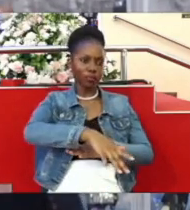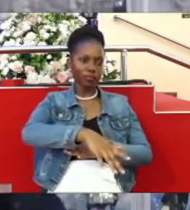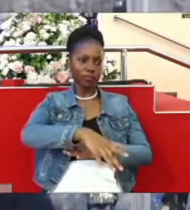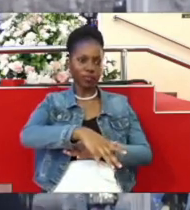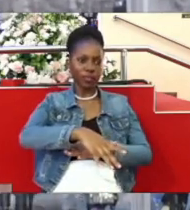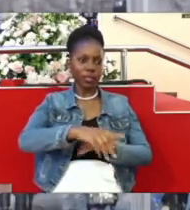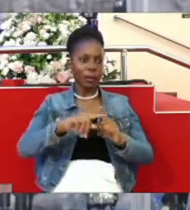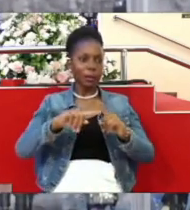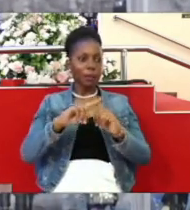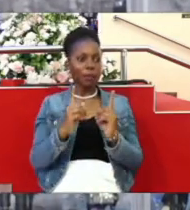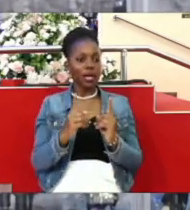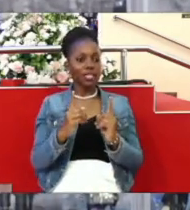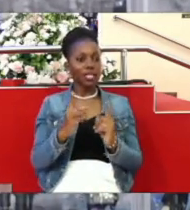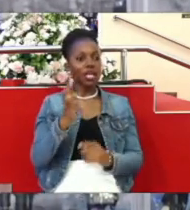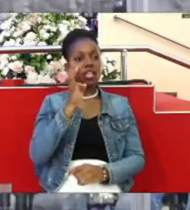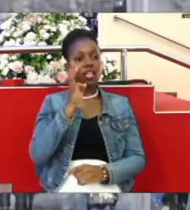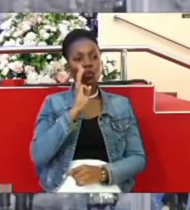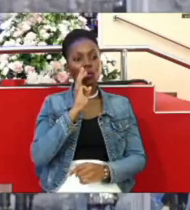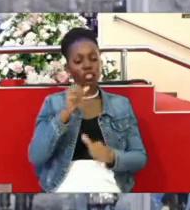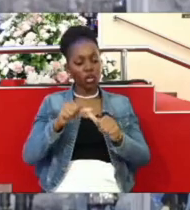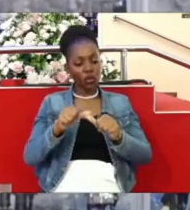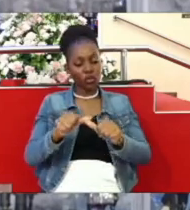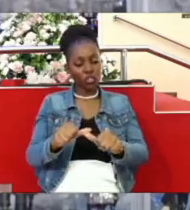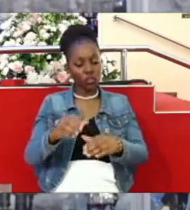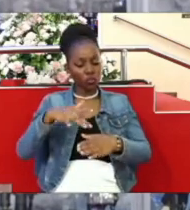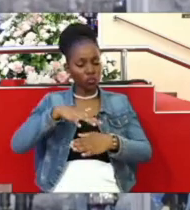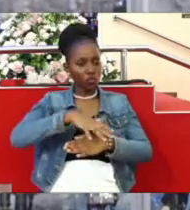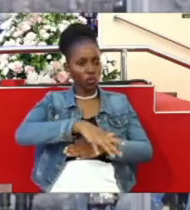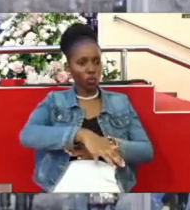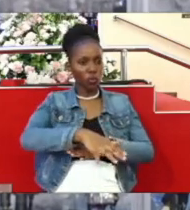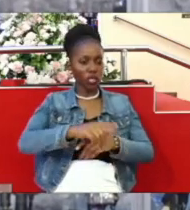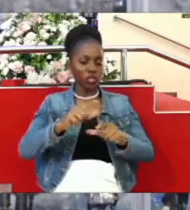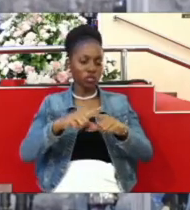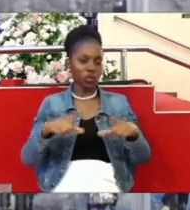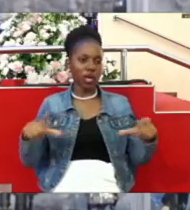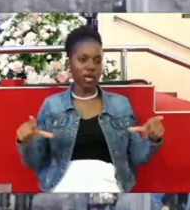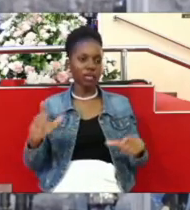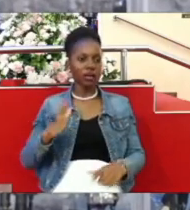that the water continued to flow towards our place. Lakini kando